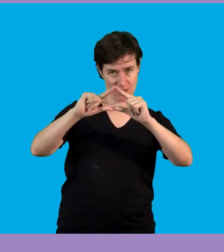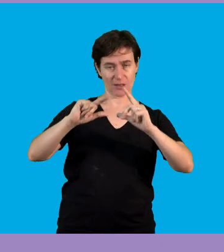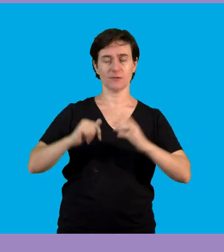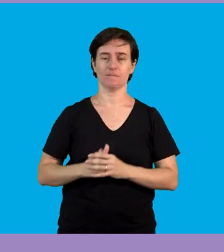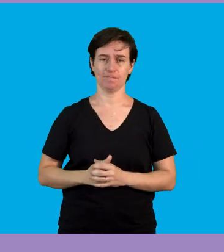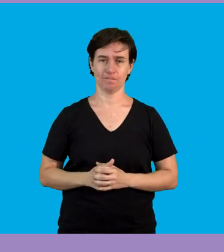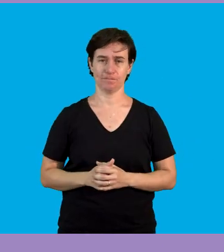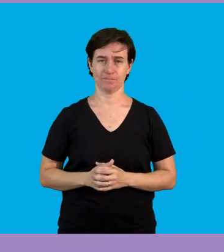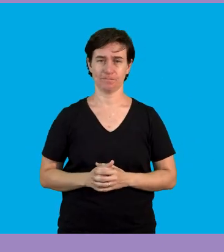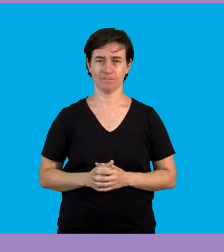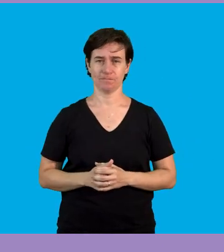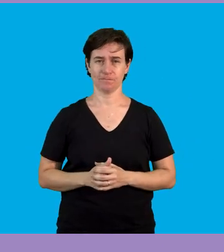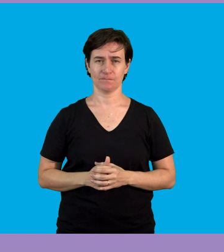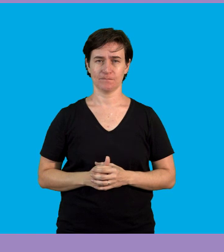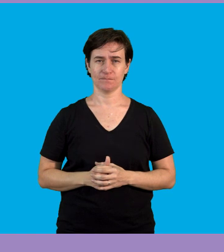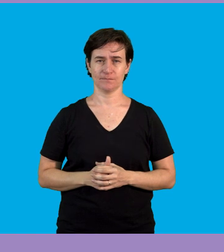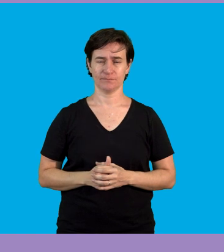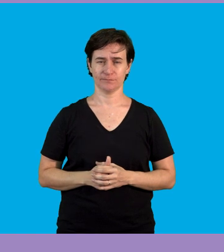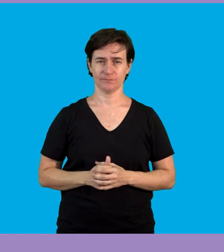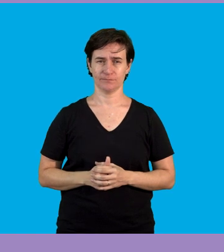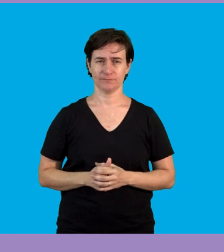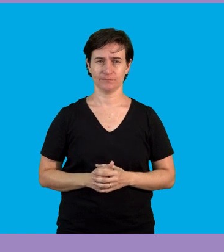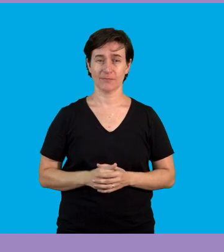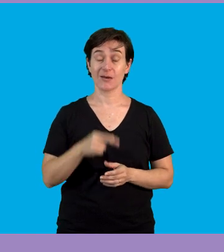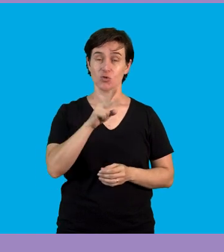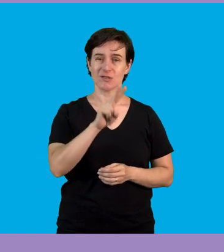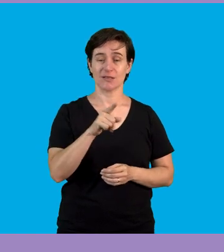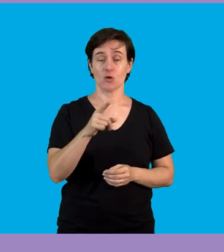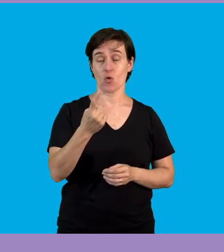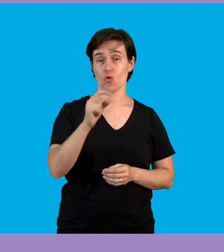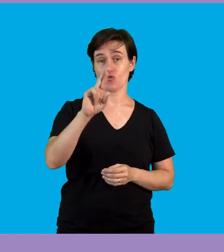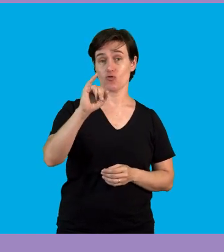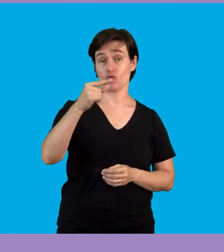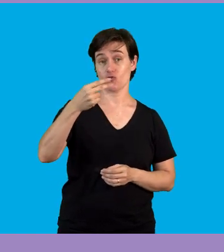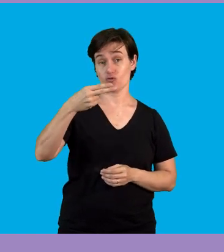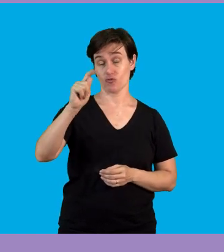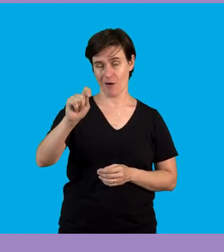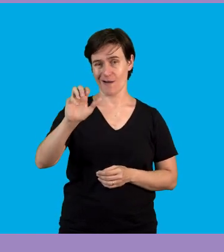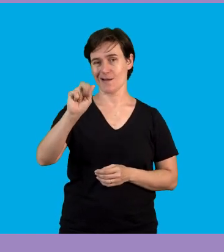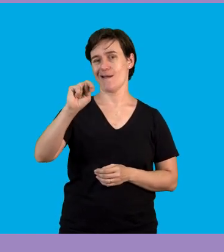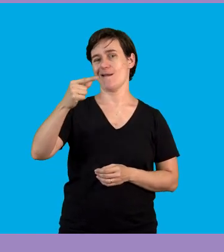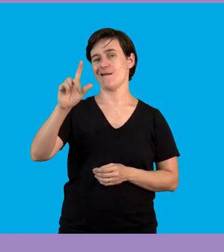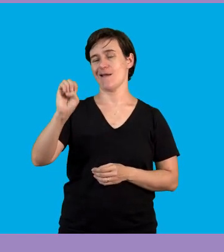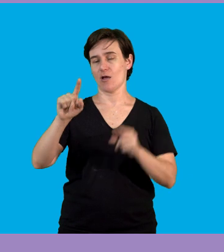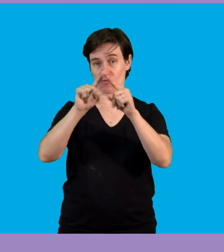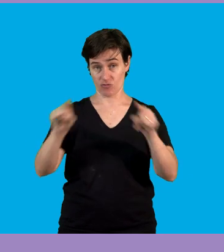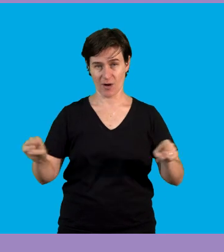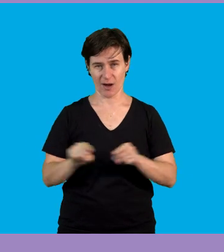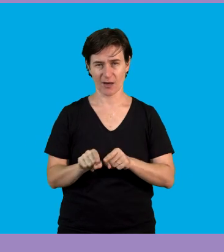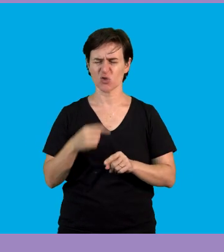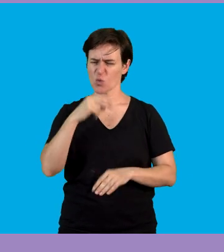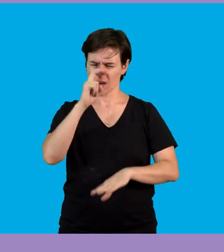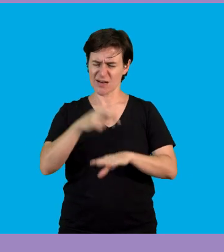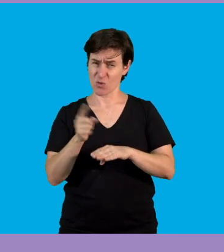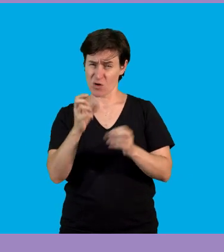are triangles. And these, of course, are right angle triangles. So what are we going to need to calculate the volume